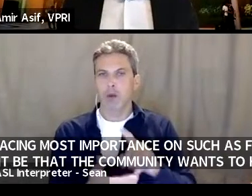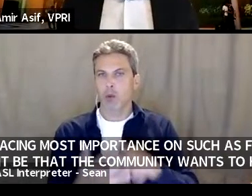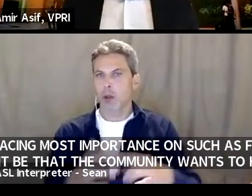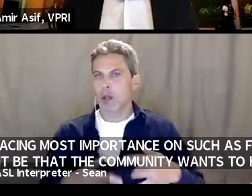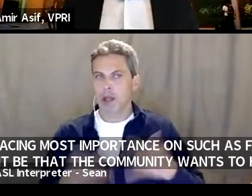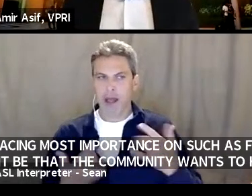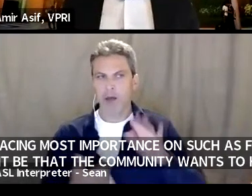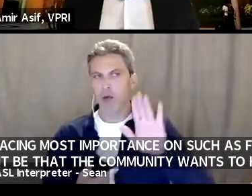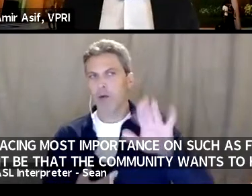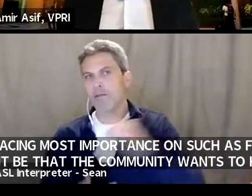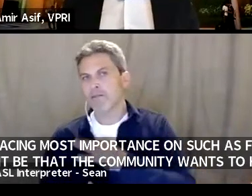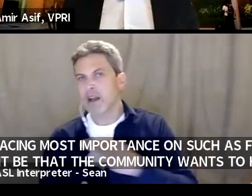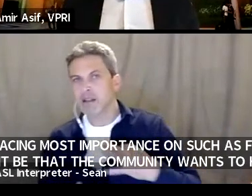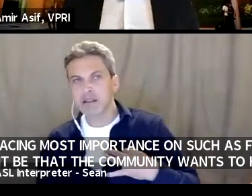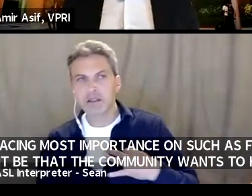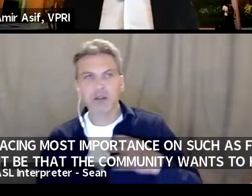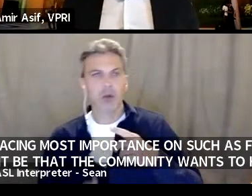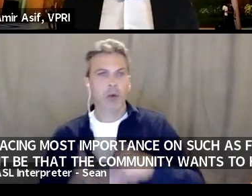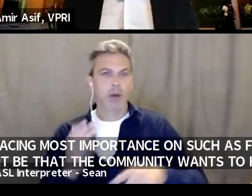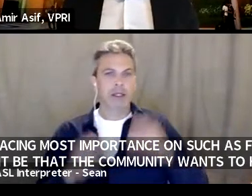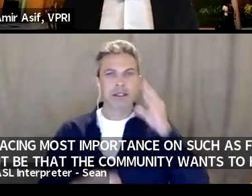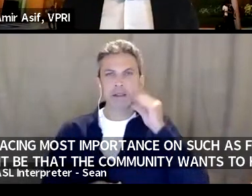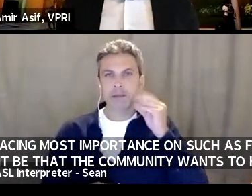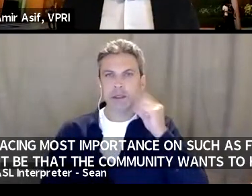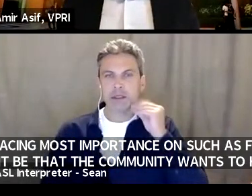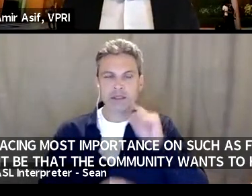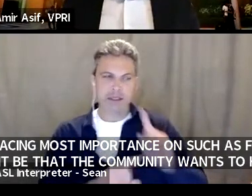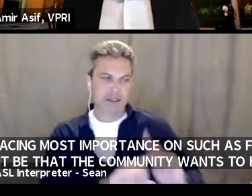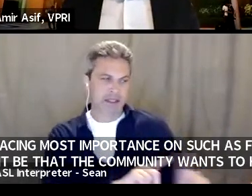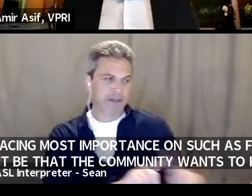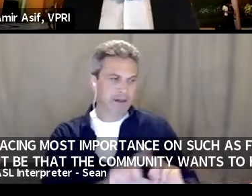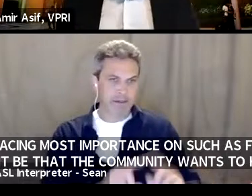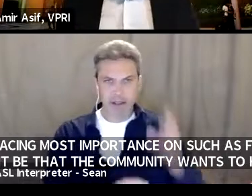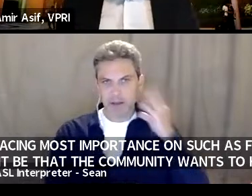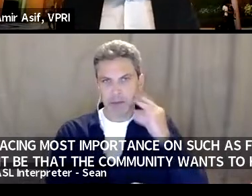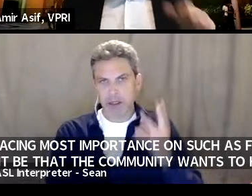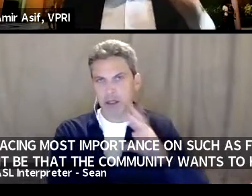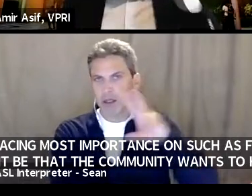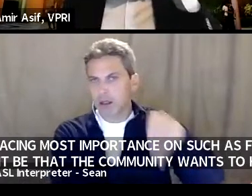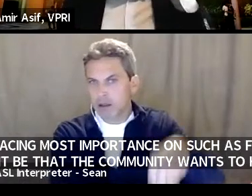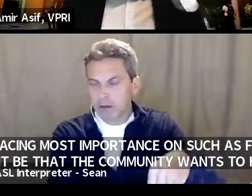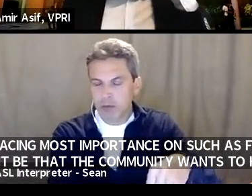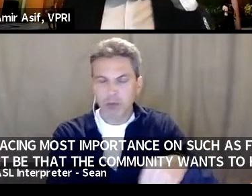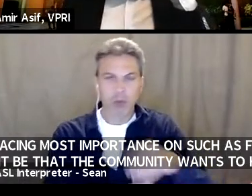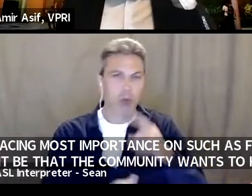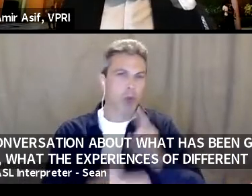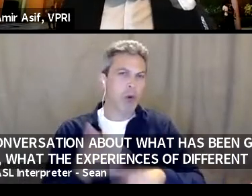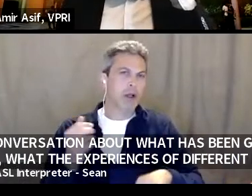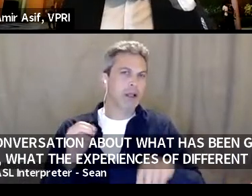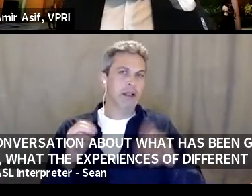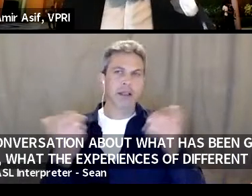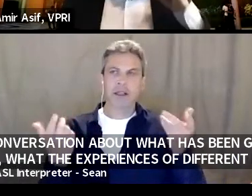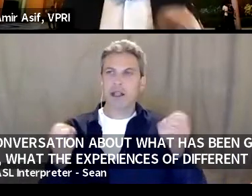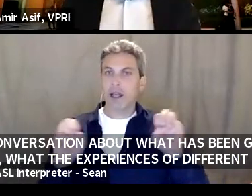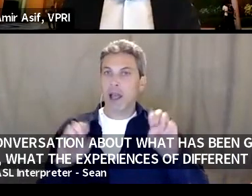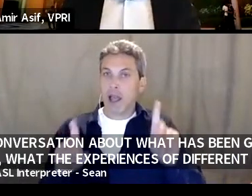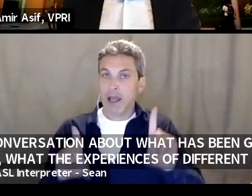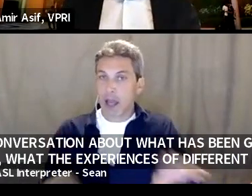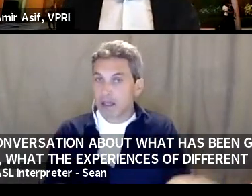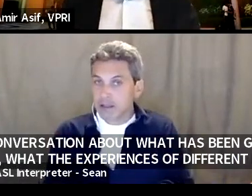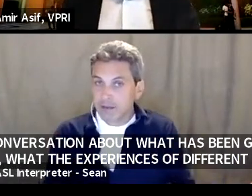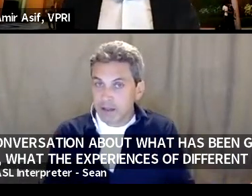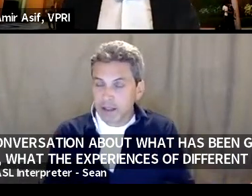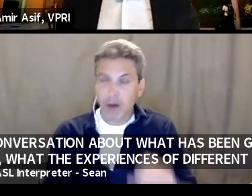faculty, what the experiences of different members of the community are, some educational activities and some